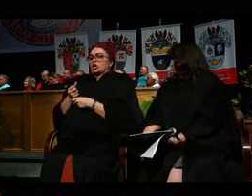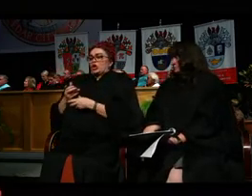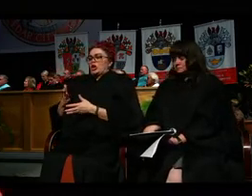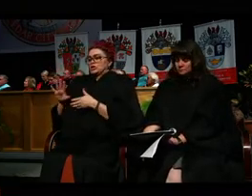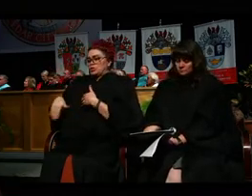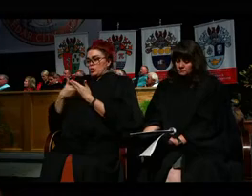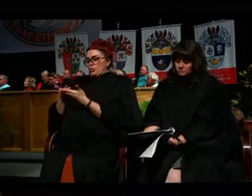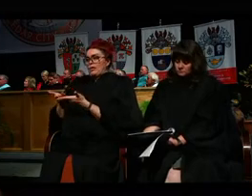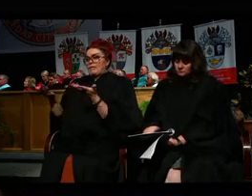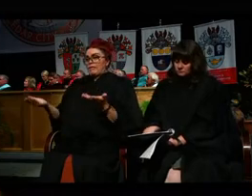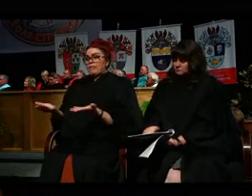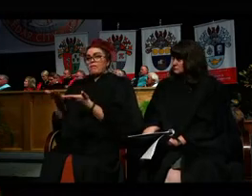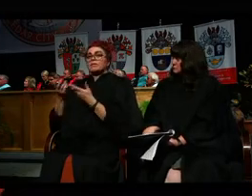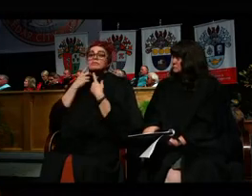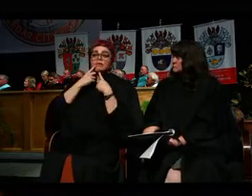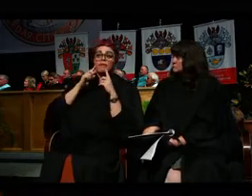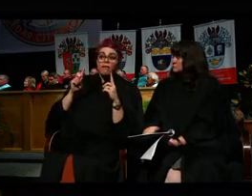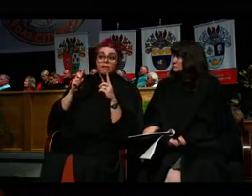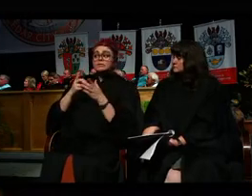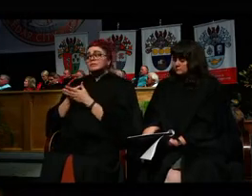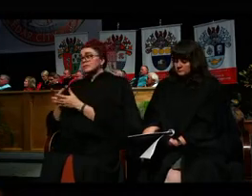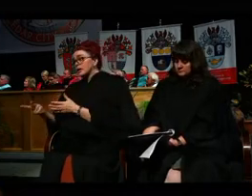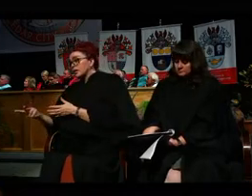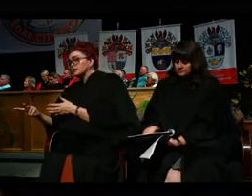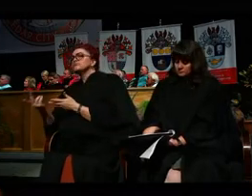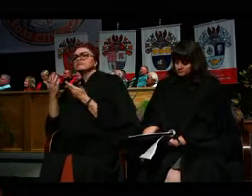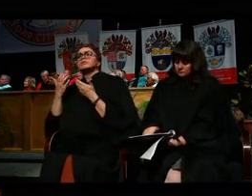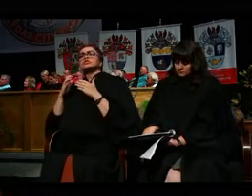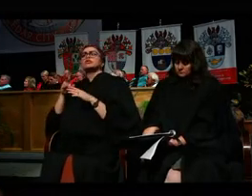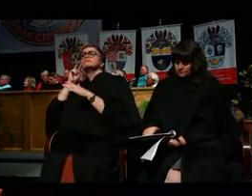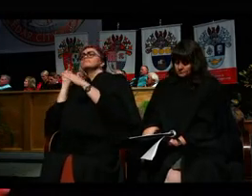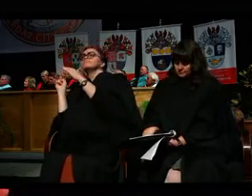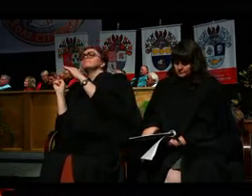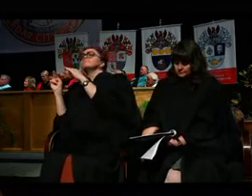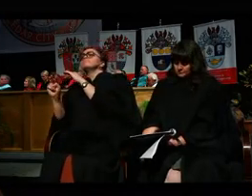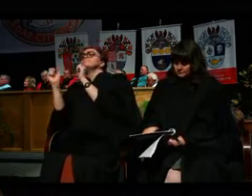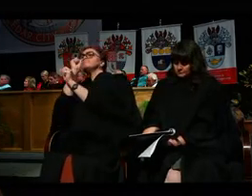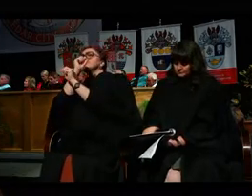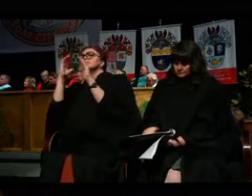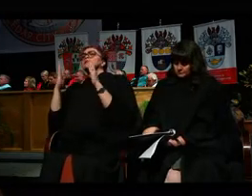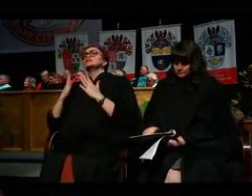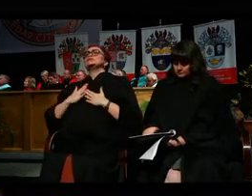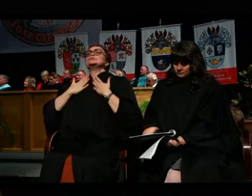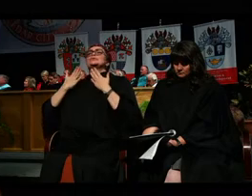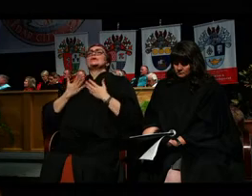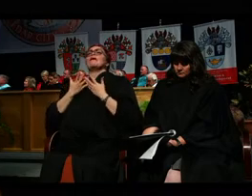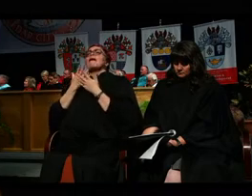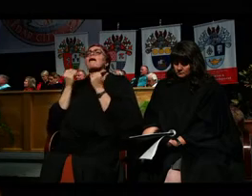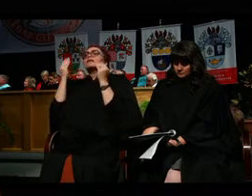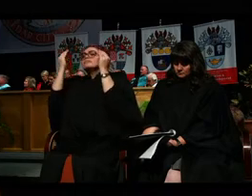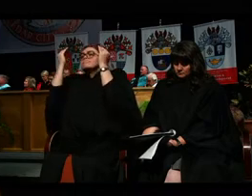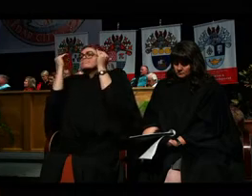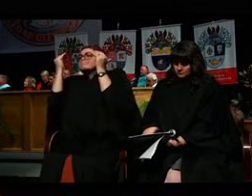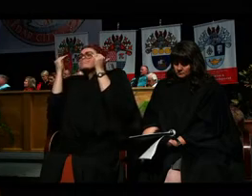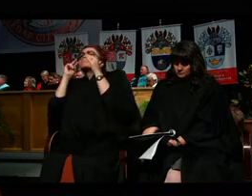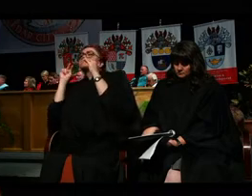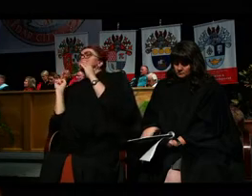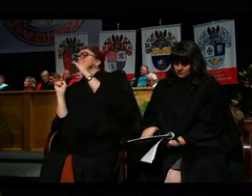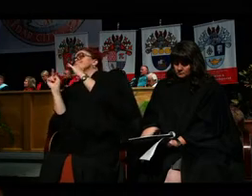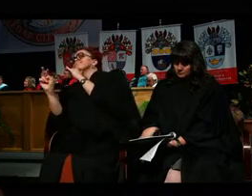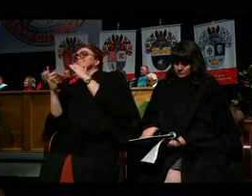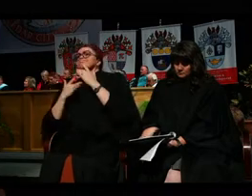and failures, and a chance to look to the future with joy and optimism for what's to